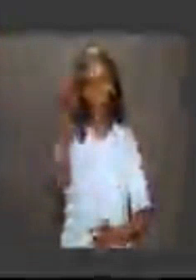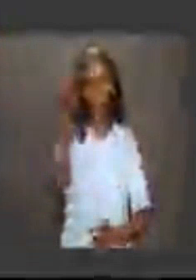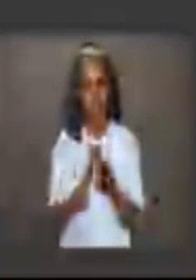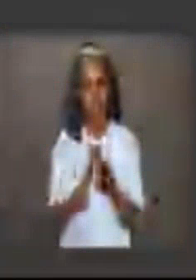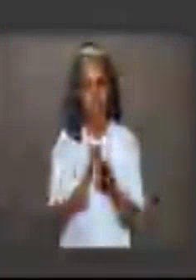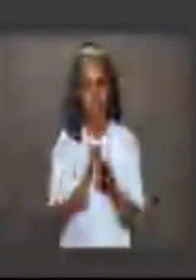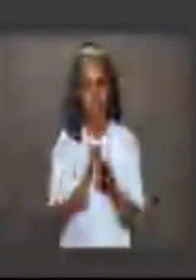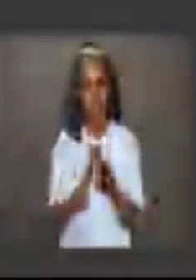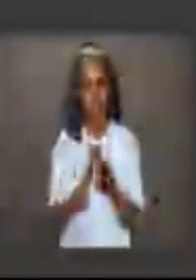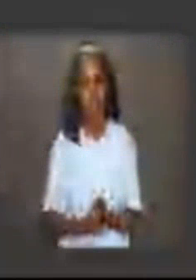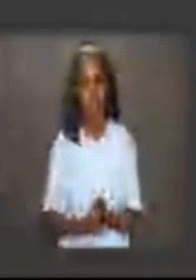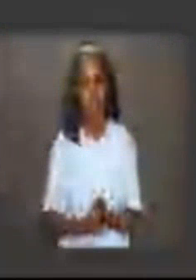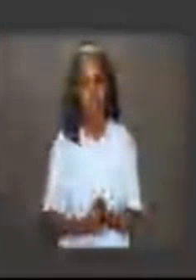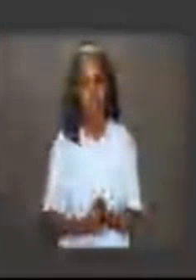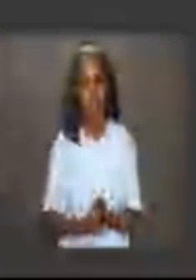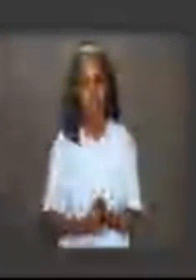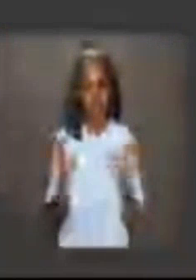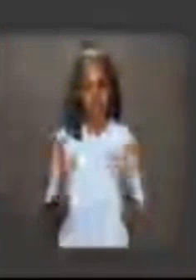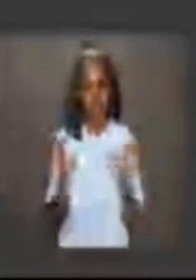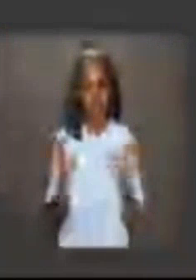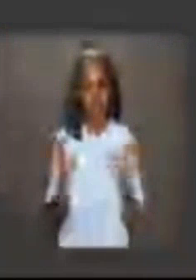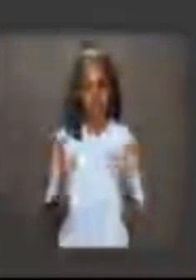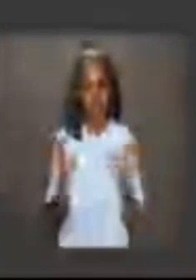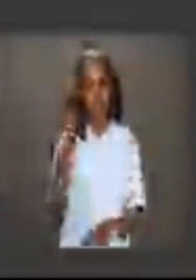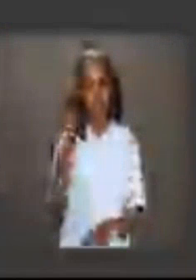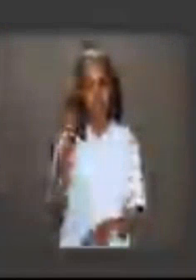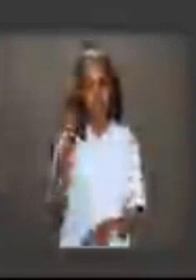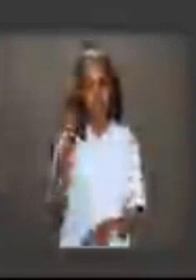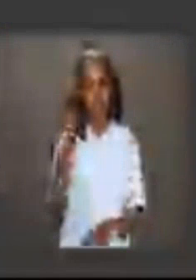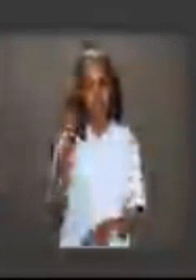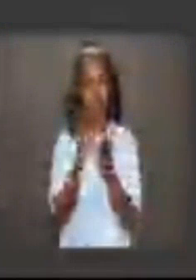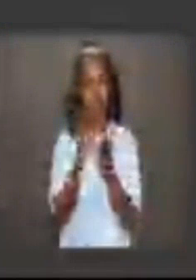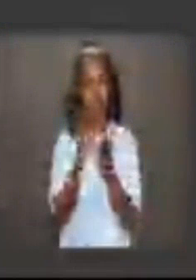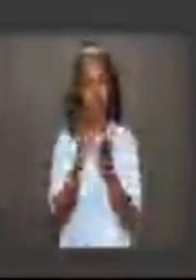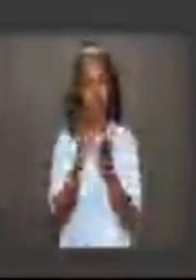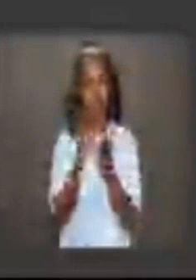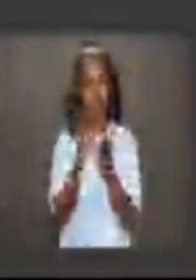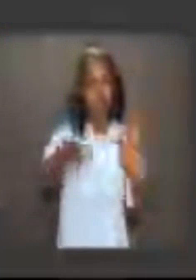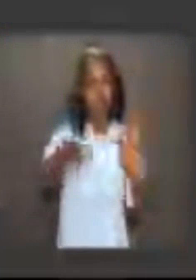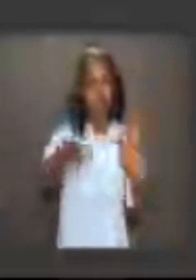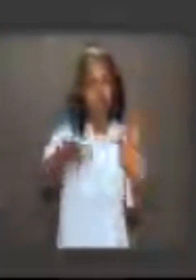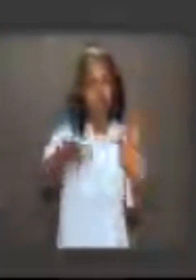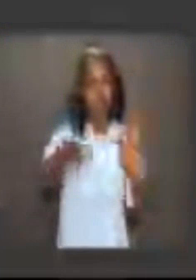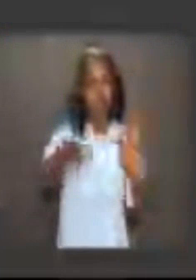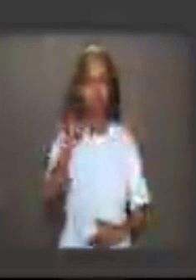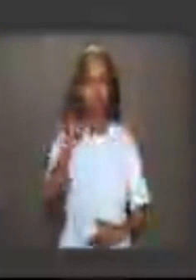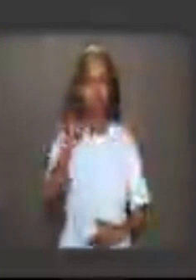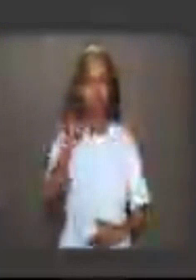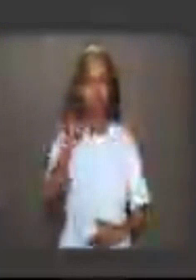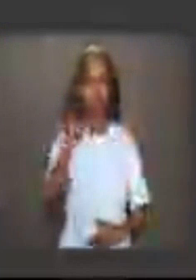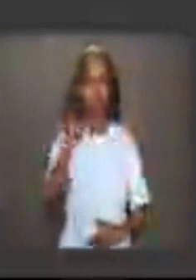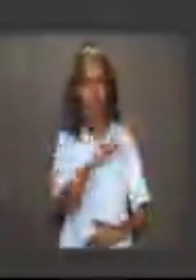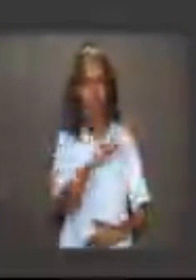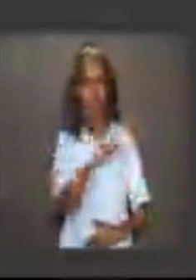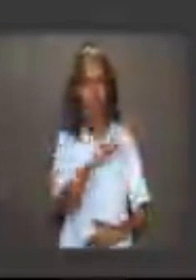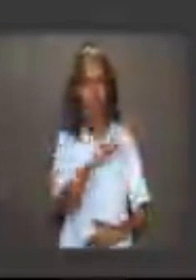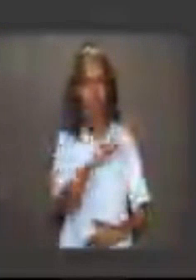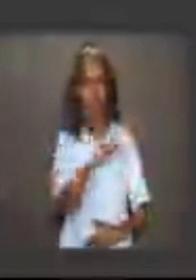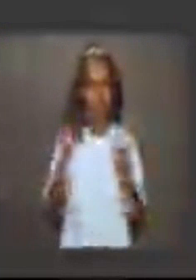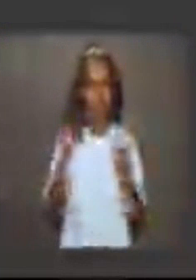The set of natural numbers is denoted by n and includes